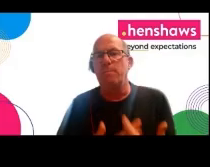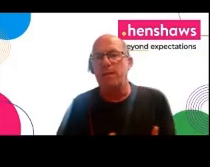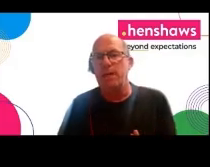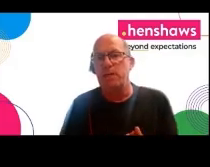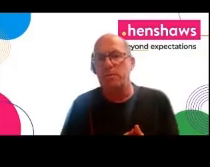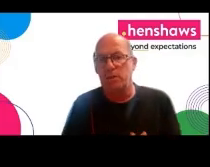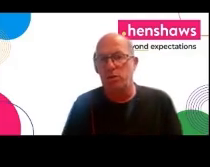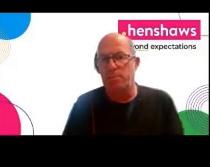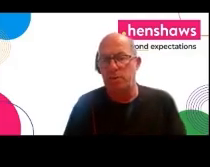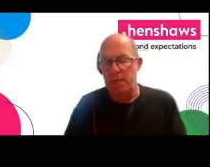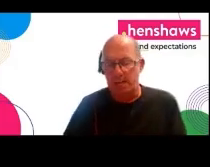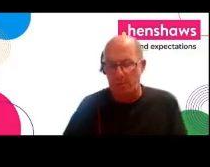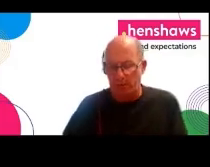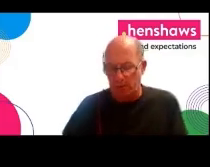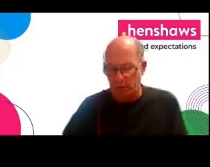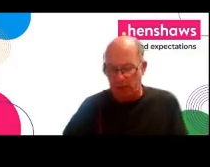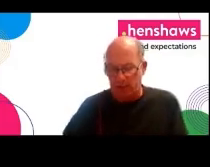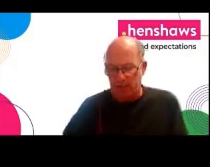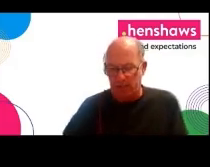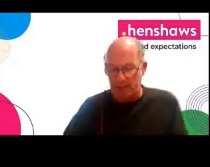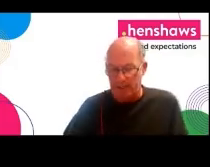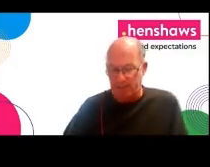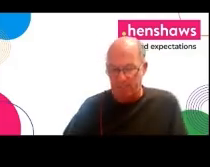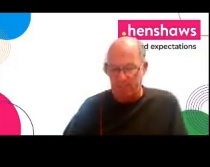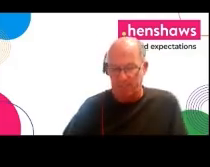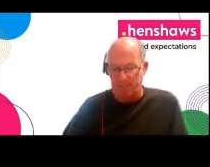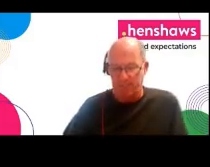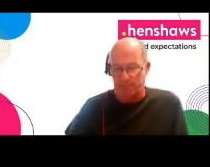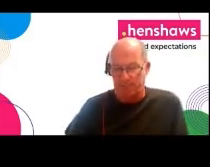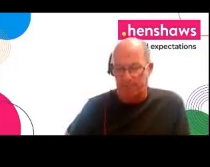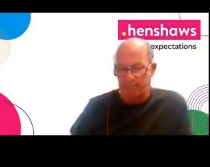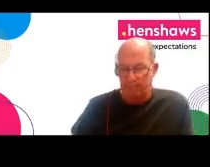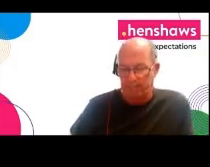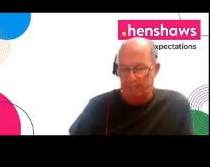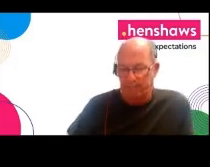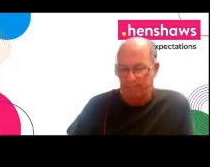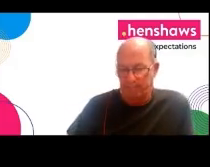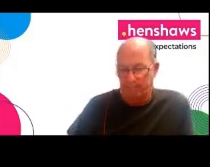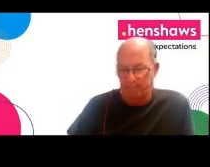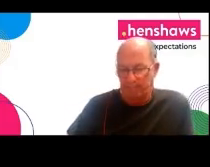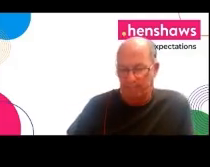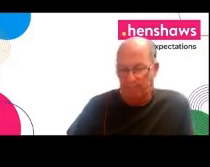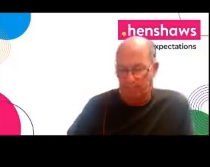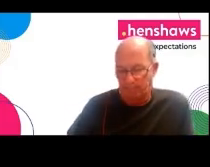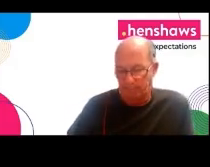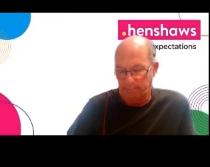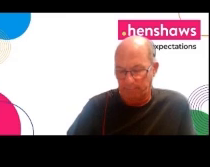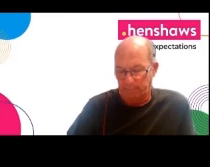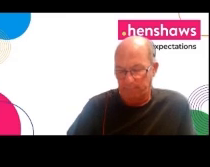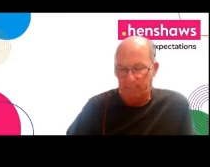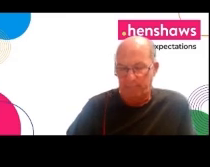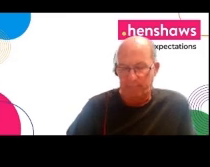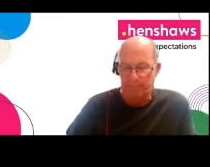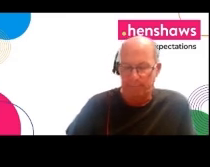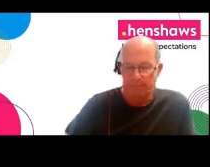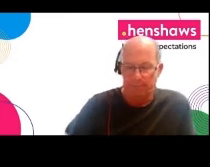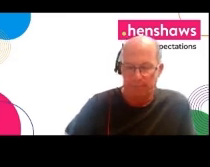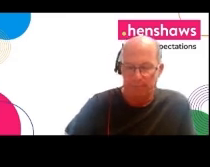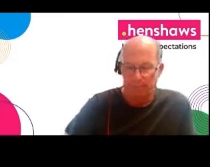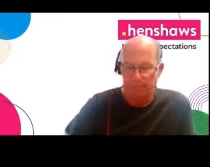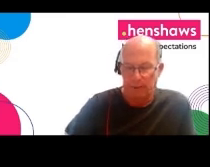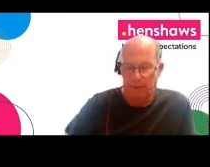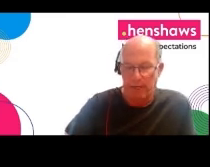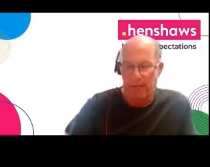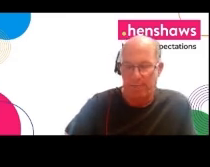Okay, so you've got magnification with the triple tap. We've got select to speak. Press and hold volume up and down keys for 3